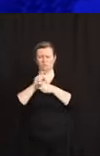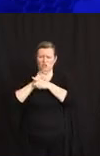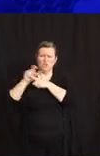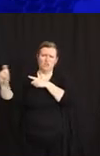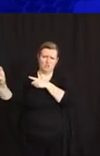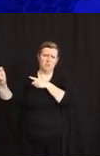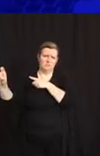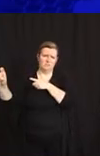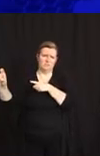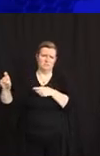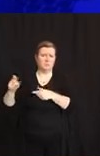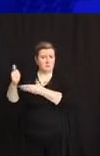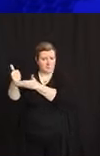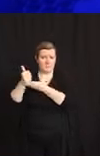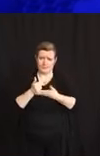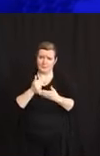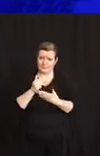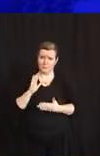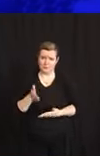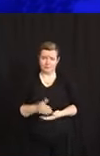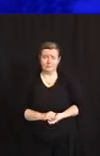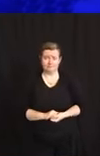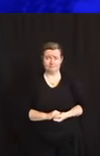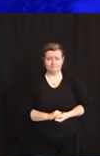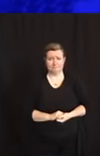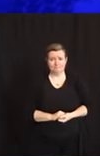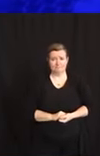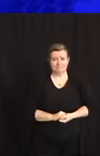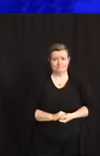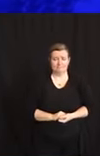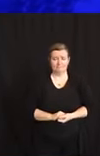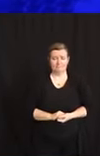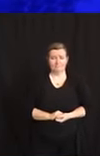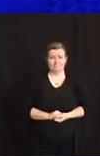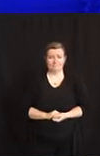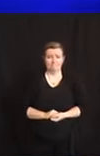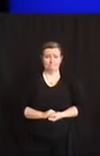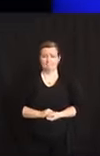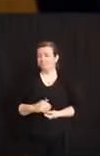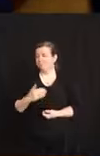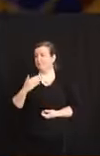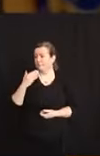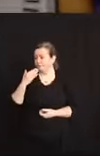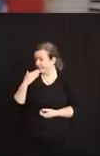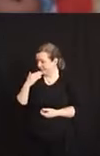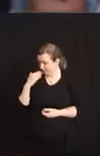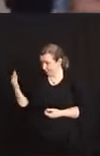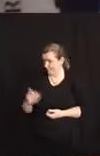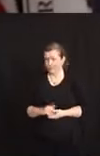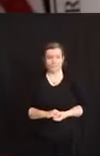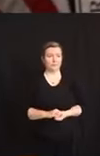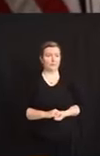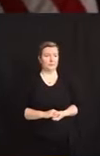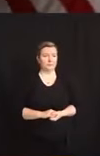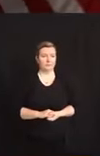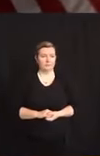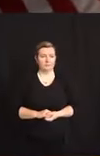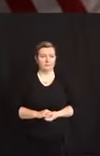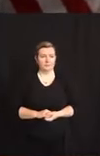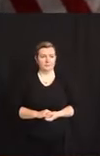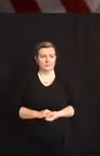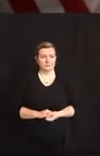specialists to walk you through any of the issues you might be having. Thanks, Gov. Colonel, thank you. And it's a good reminder.